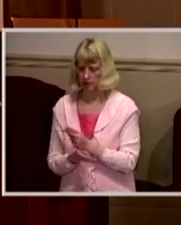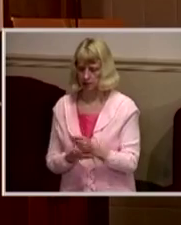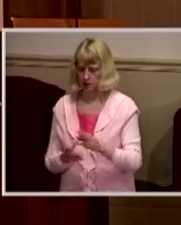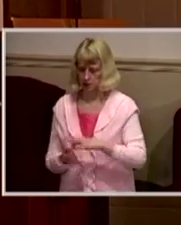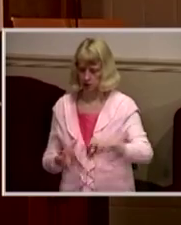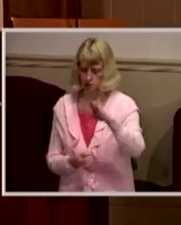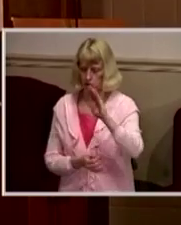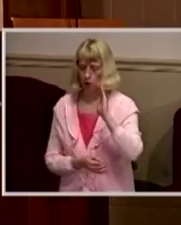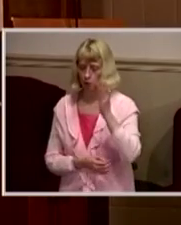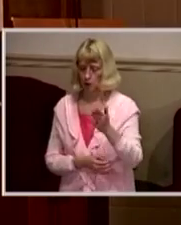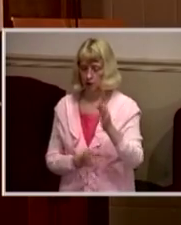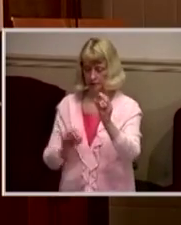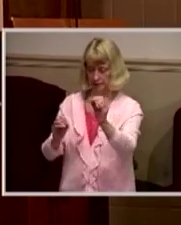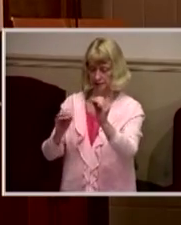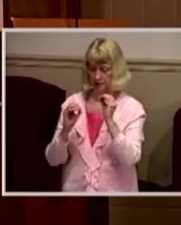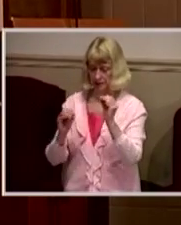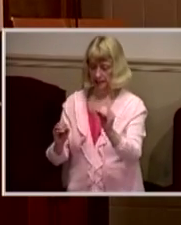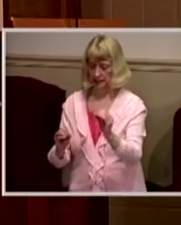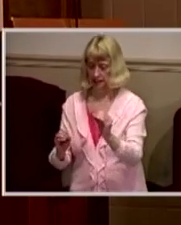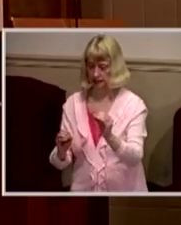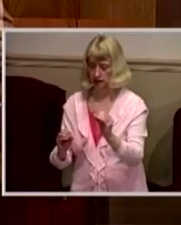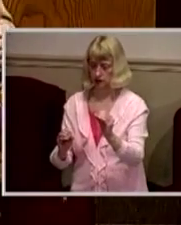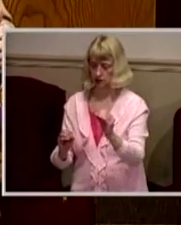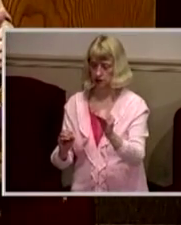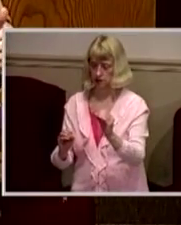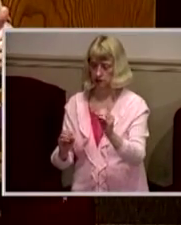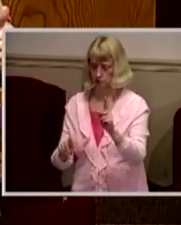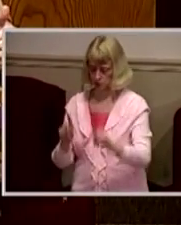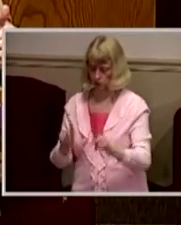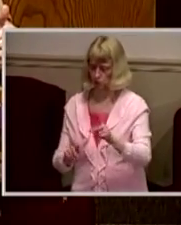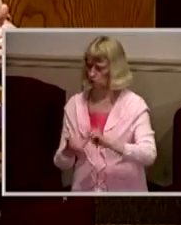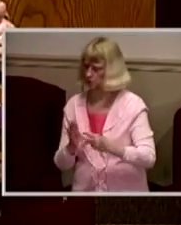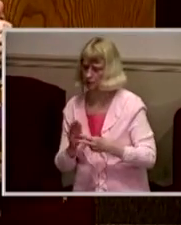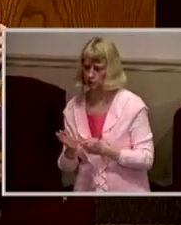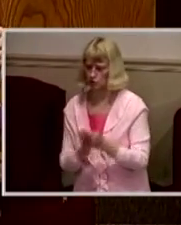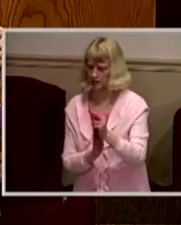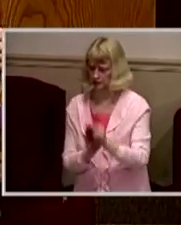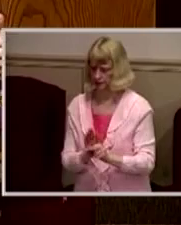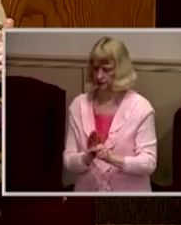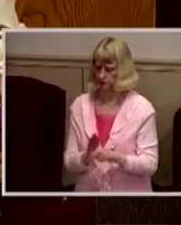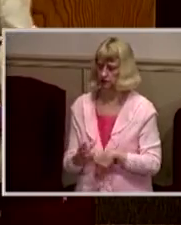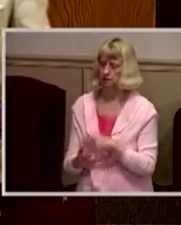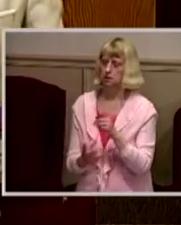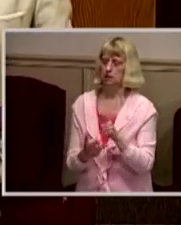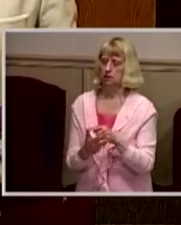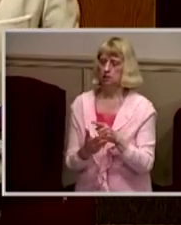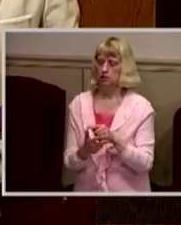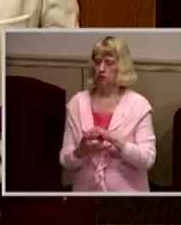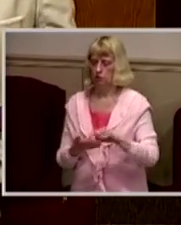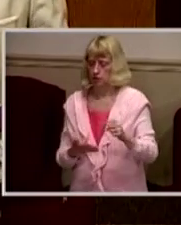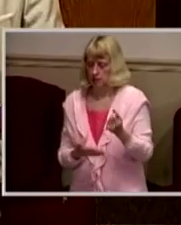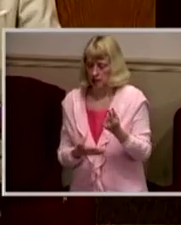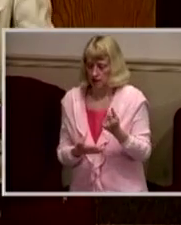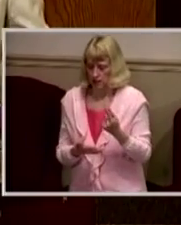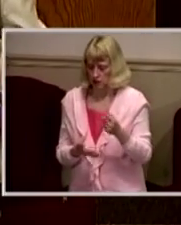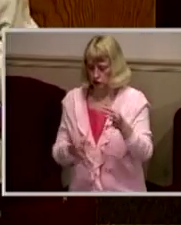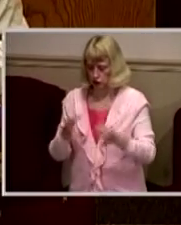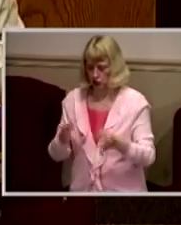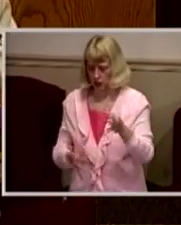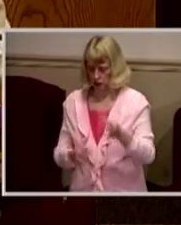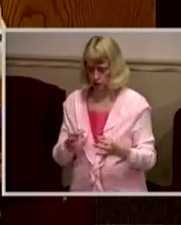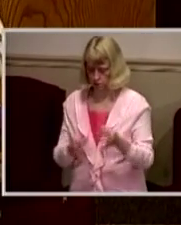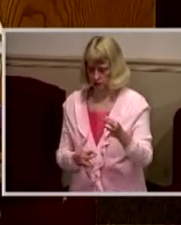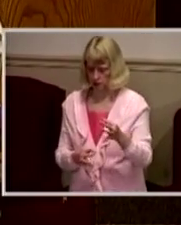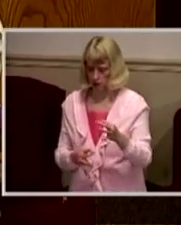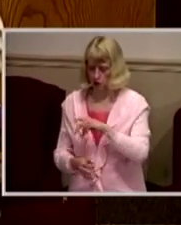of God who's going to teach the world what righteousness is all about. And then he says in verse 11, of judgment,